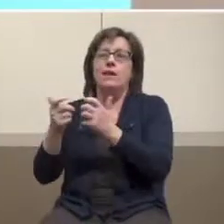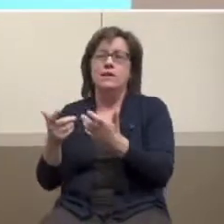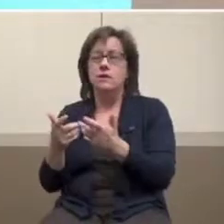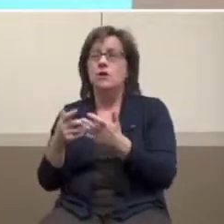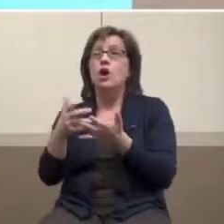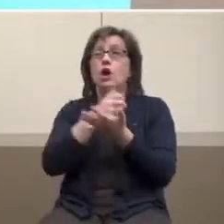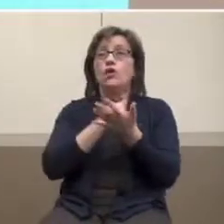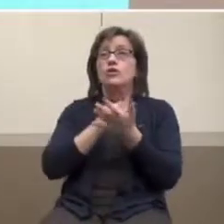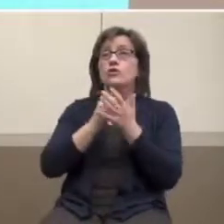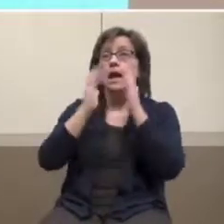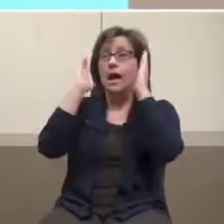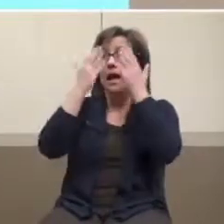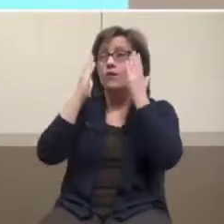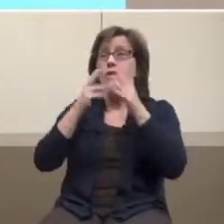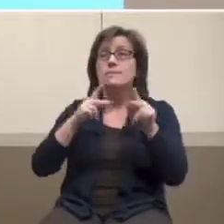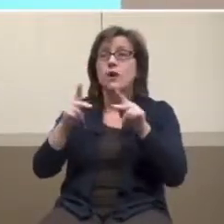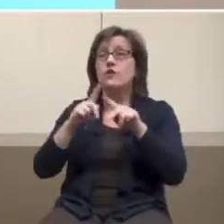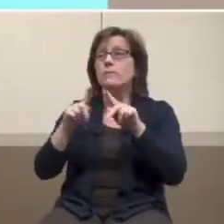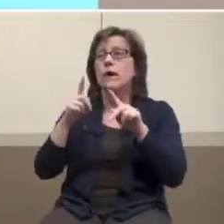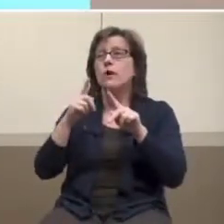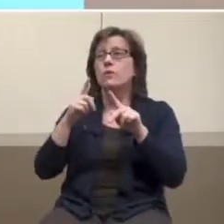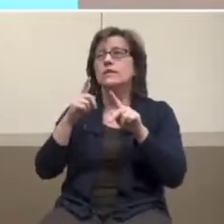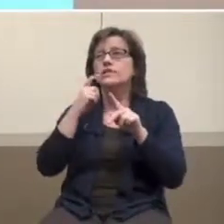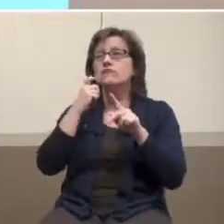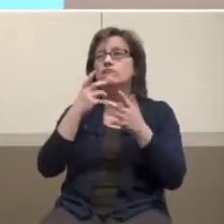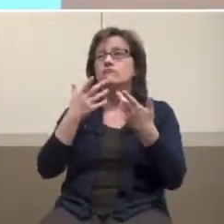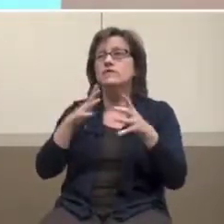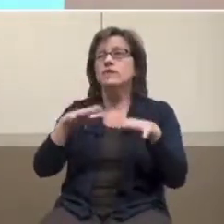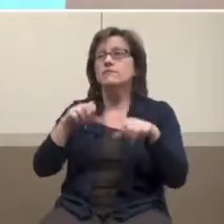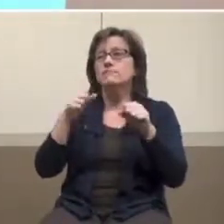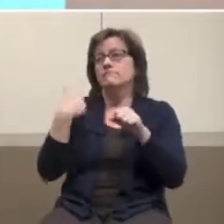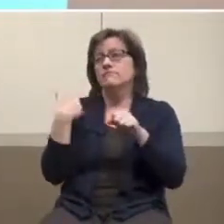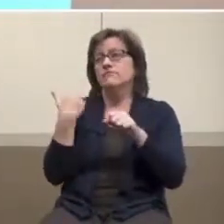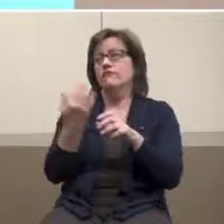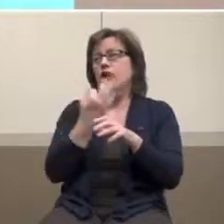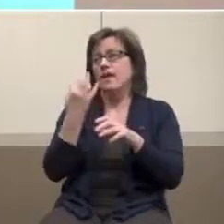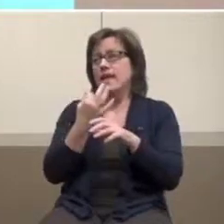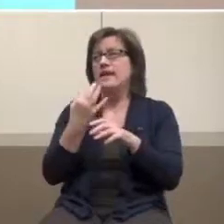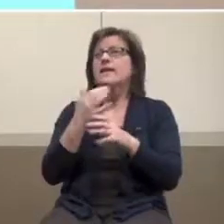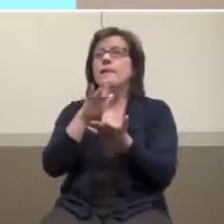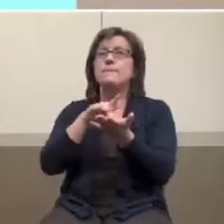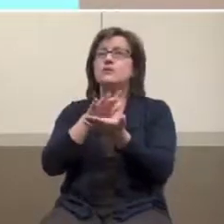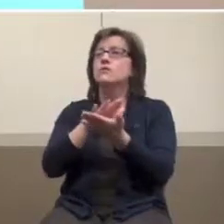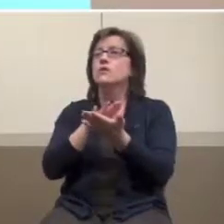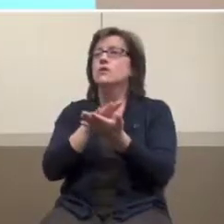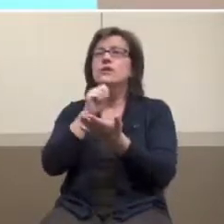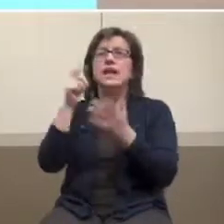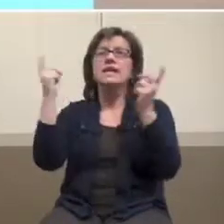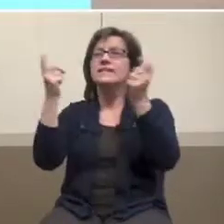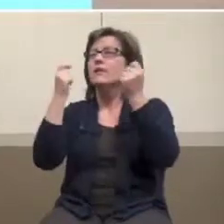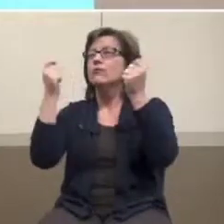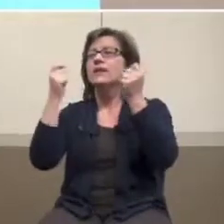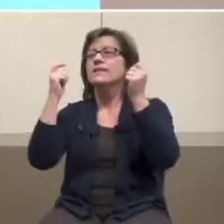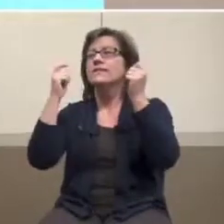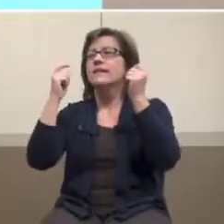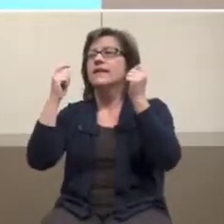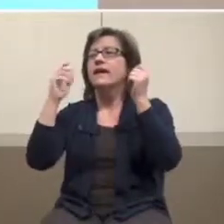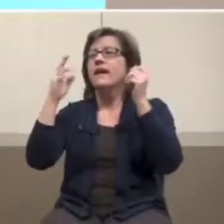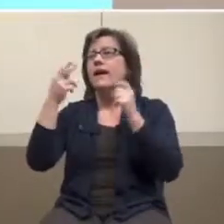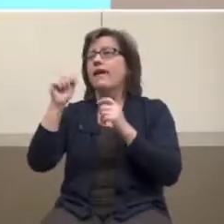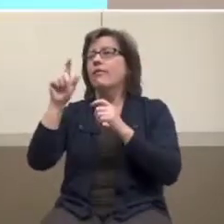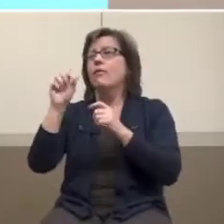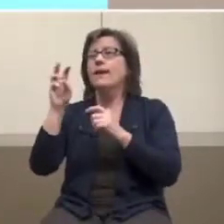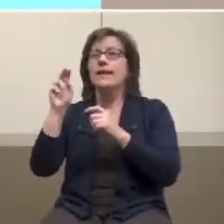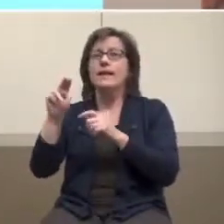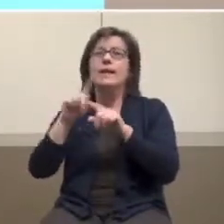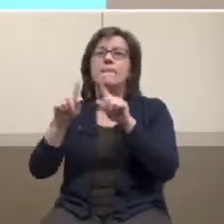actually did it on Friday. And since they're in middle school, we don't celebrate Halloween, but we did like a fall fest. So we did like minute